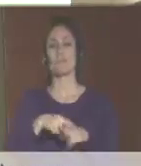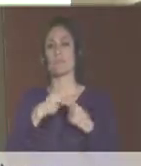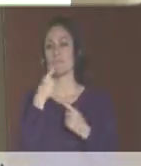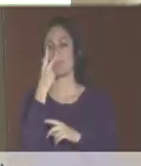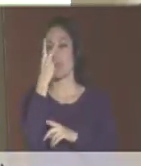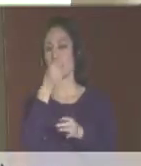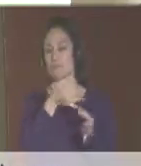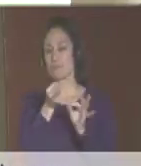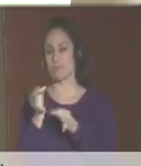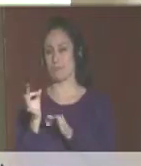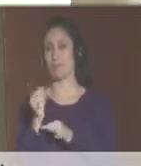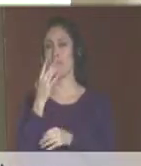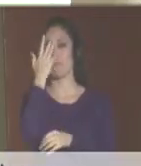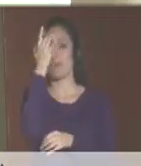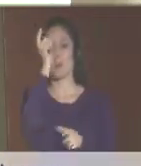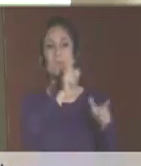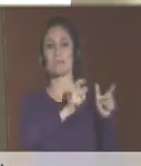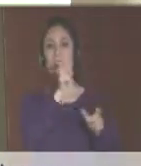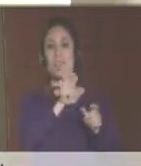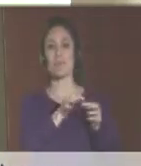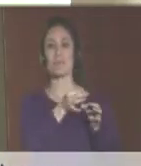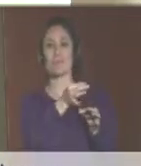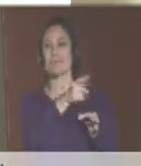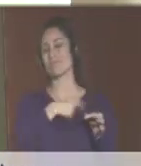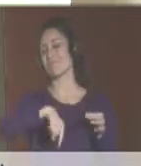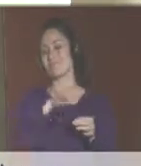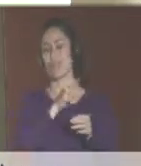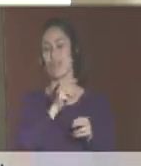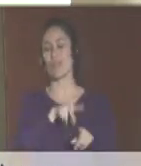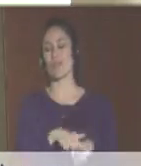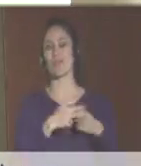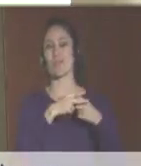going to continue to grow for two reasons. First of all, because the